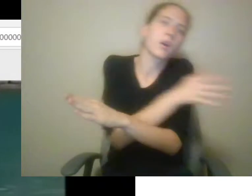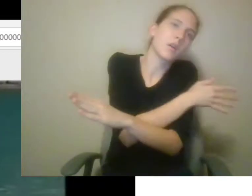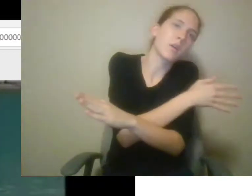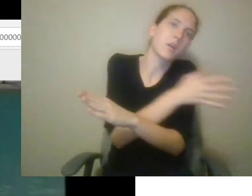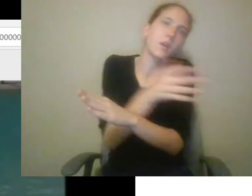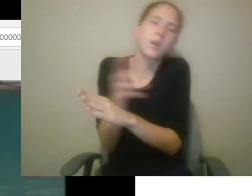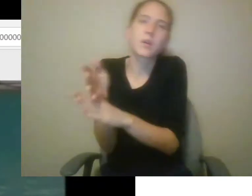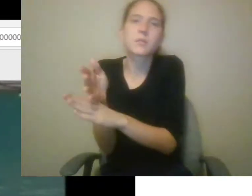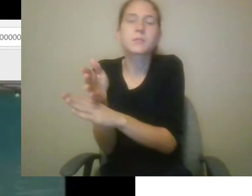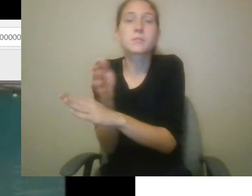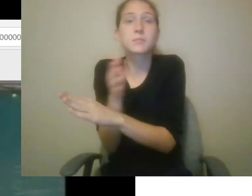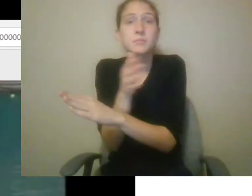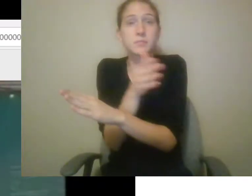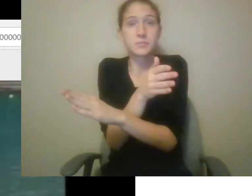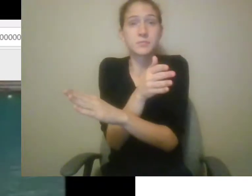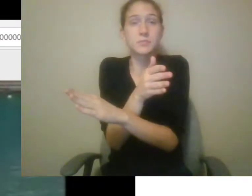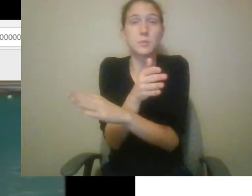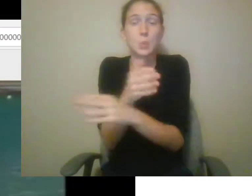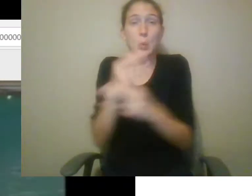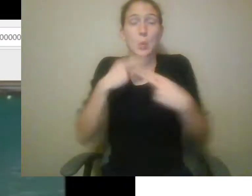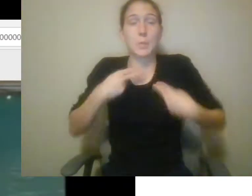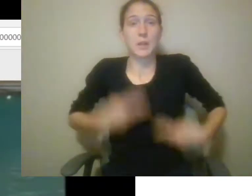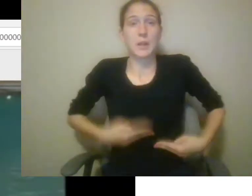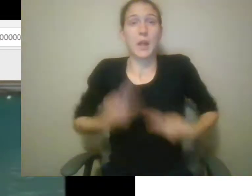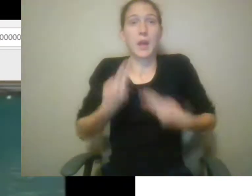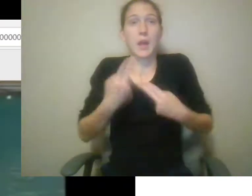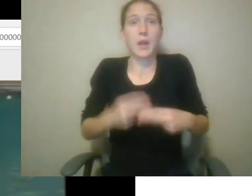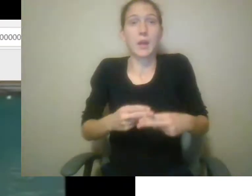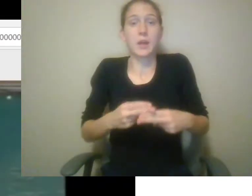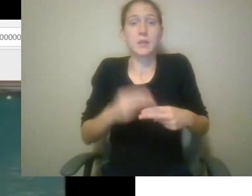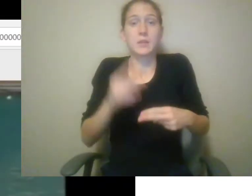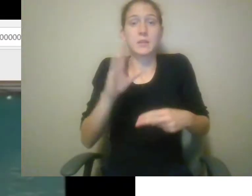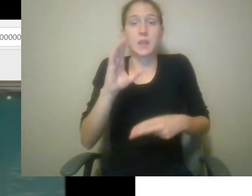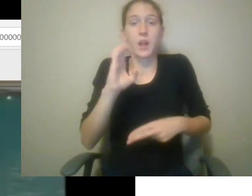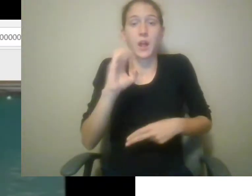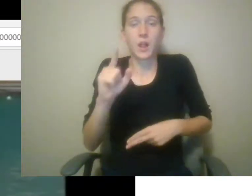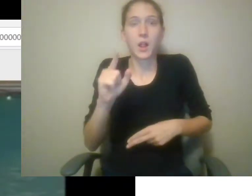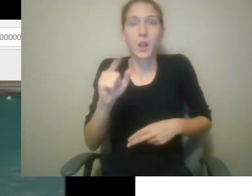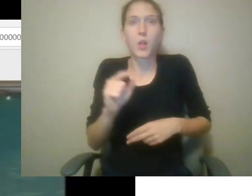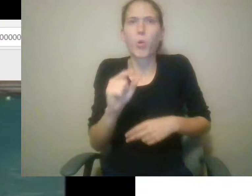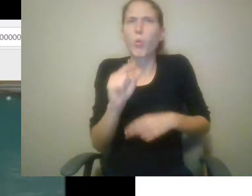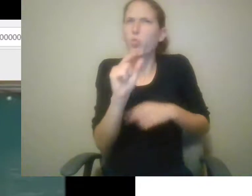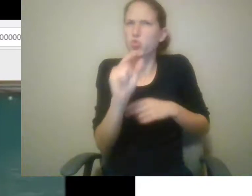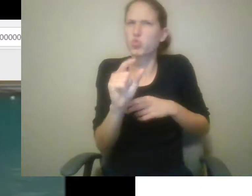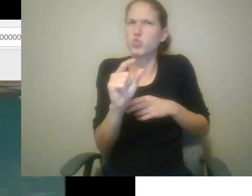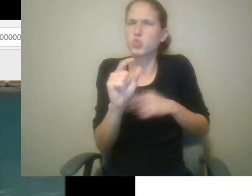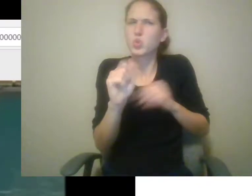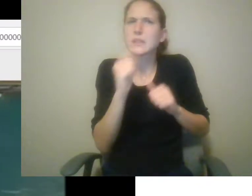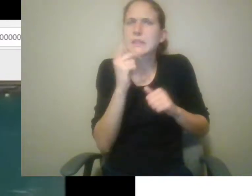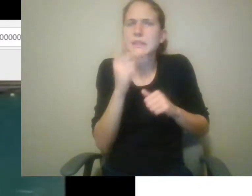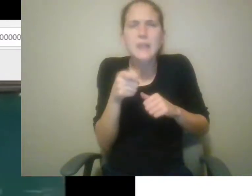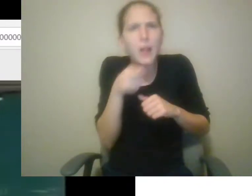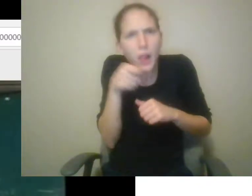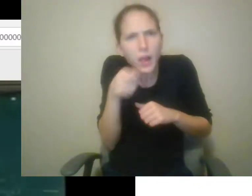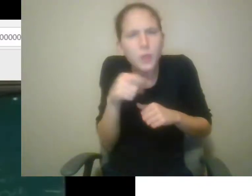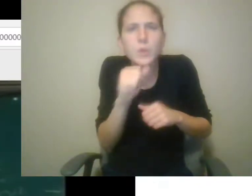cell as our basis, and a human egg cell is pretty big. You can see a human egg cell with a regular magnifying lens, not even a microscope.